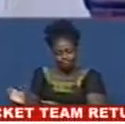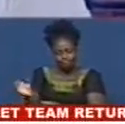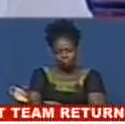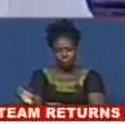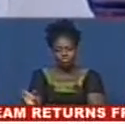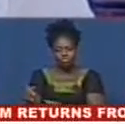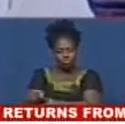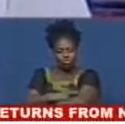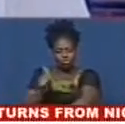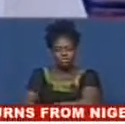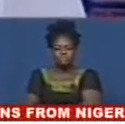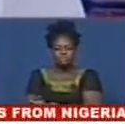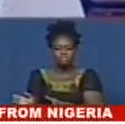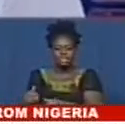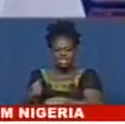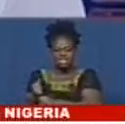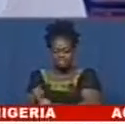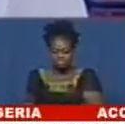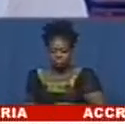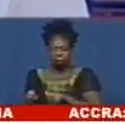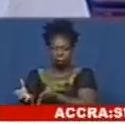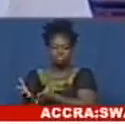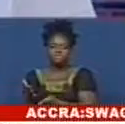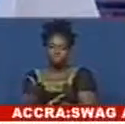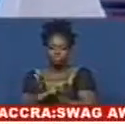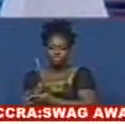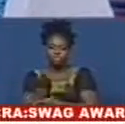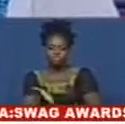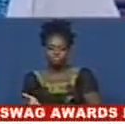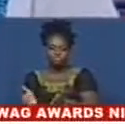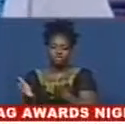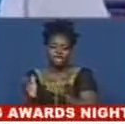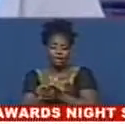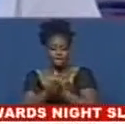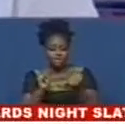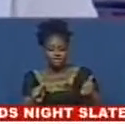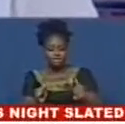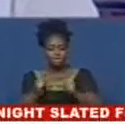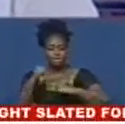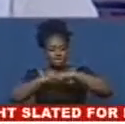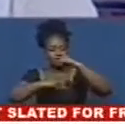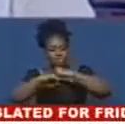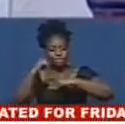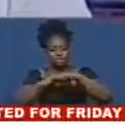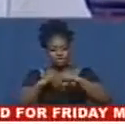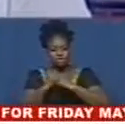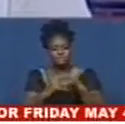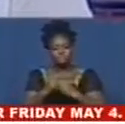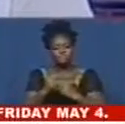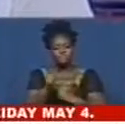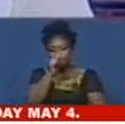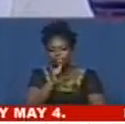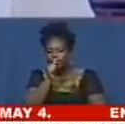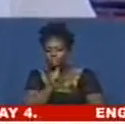sustainable jobs, given the right atmosphere. Our belief in the capacity of the private